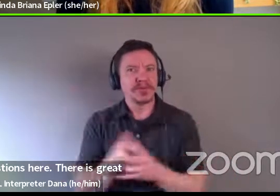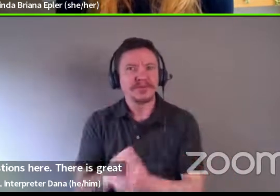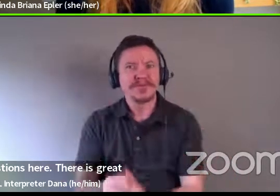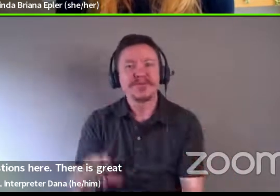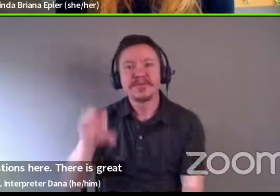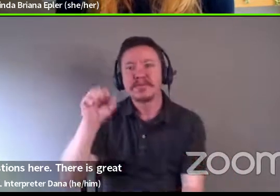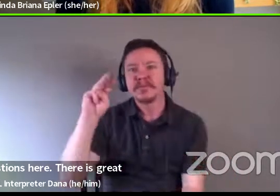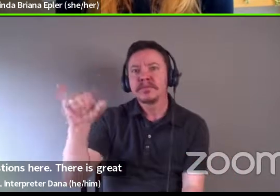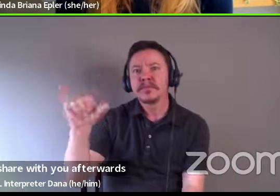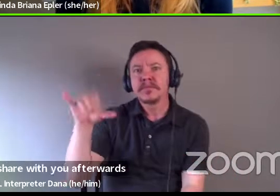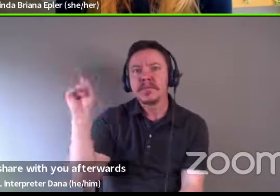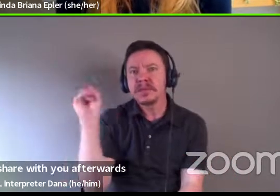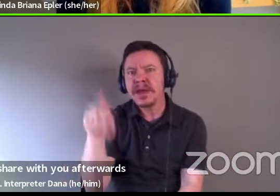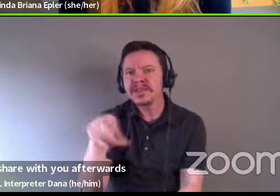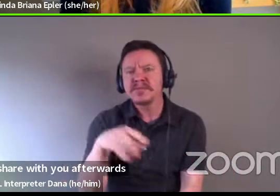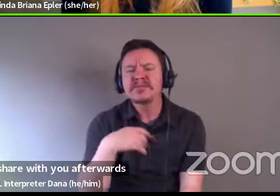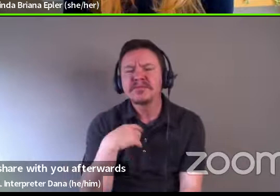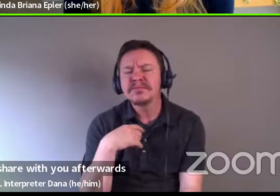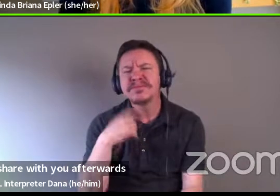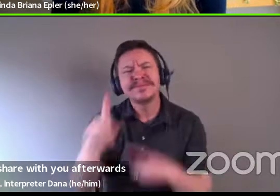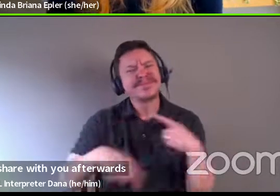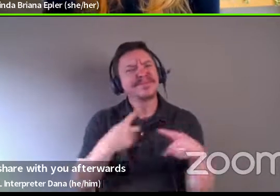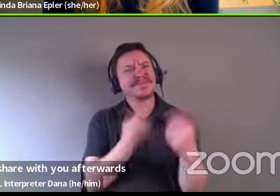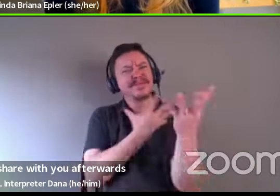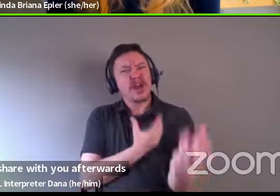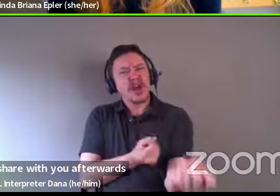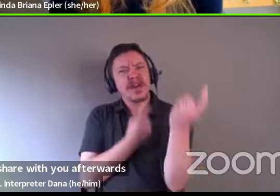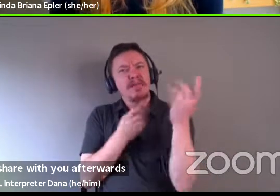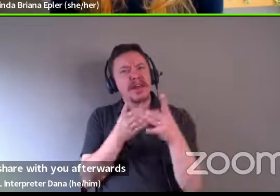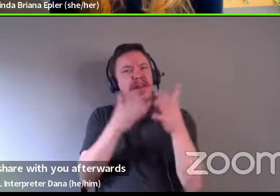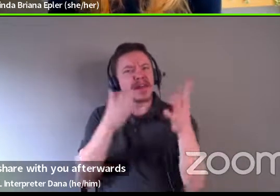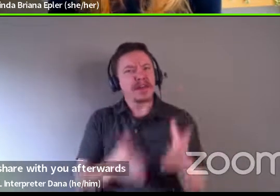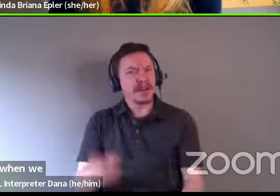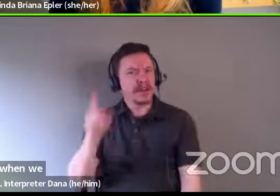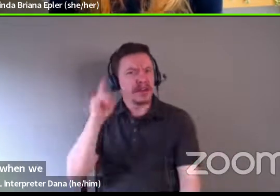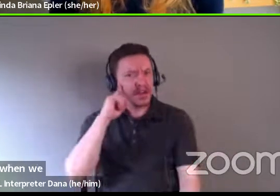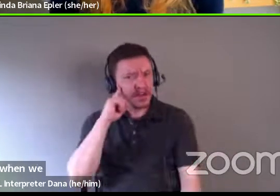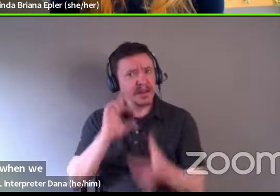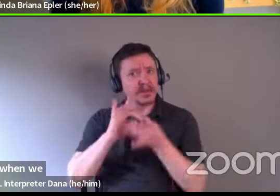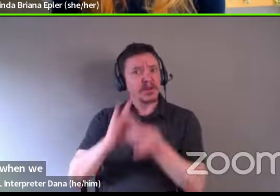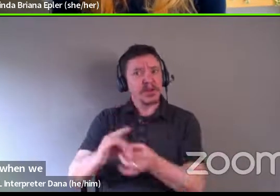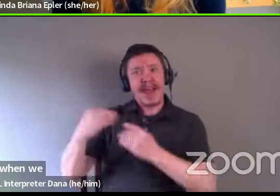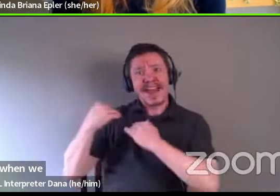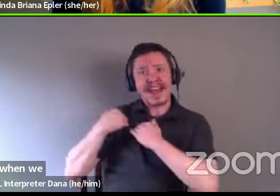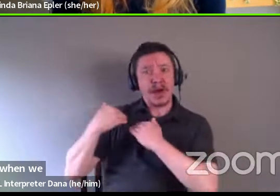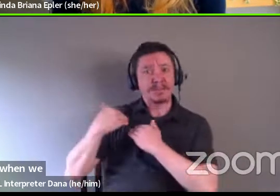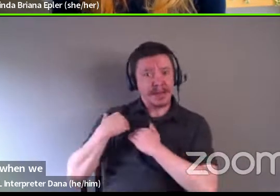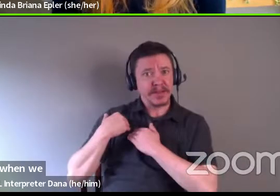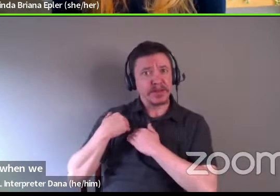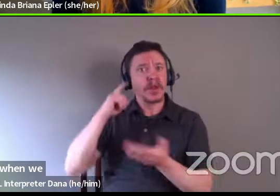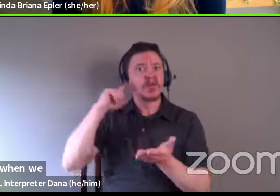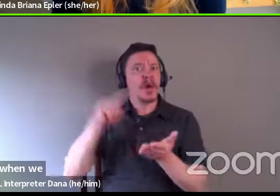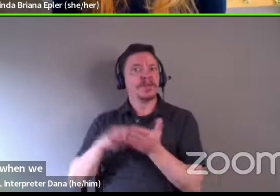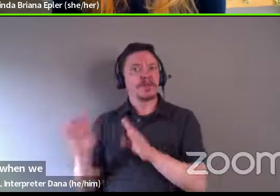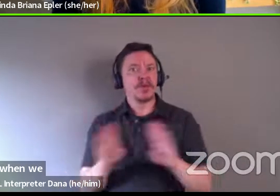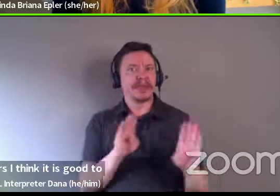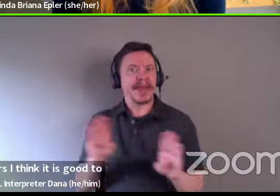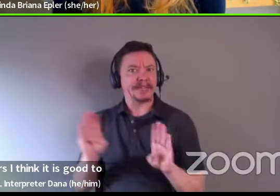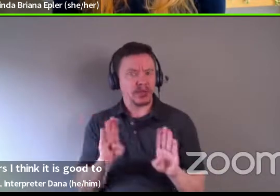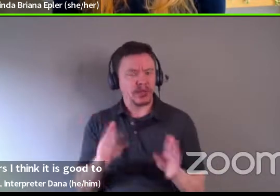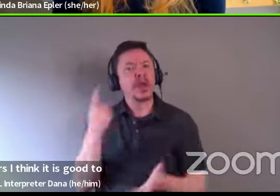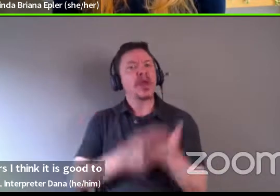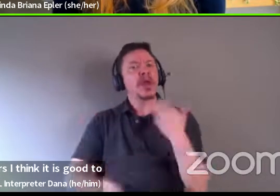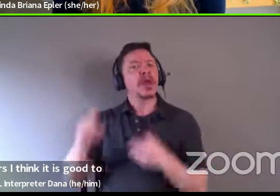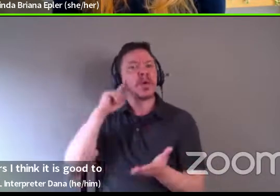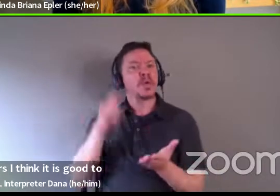Emily asks, when we talk about empathetic leaders, I think it is good to attach accountability to observable behaviors. What